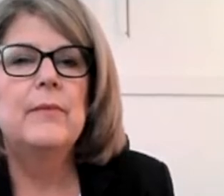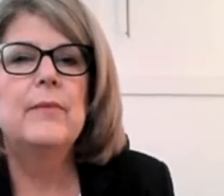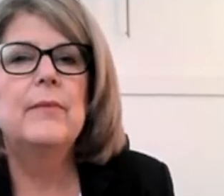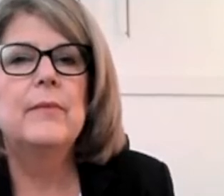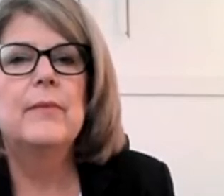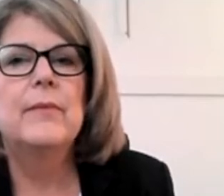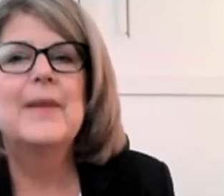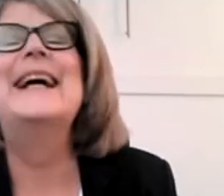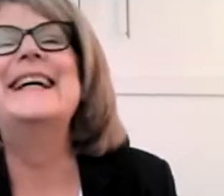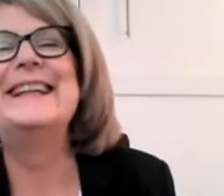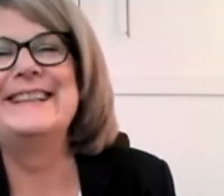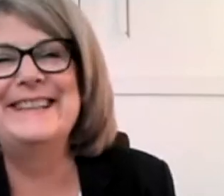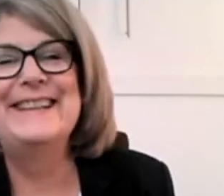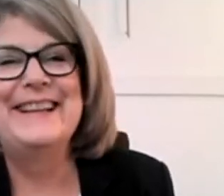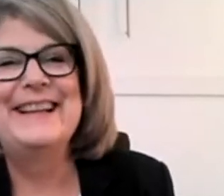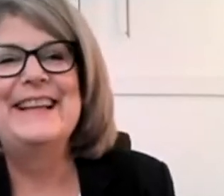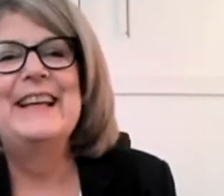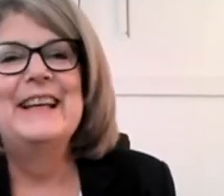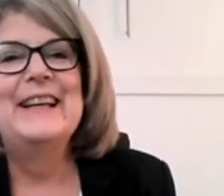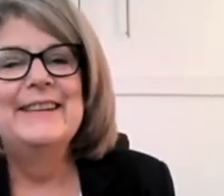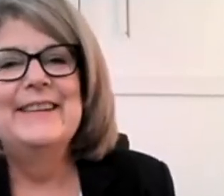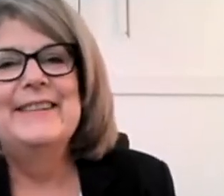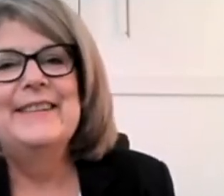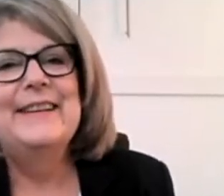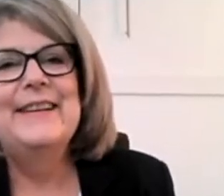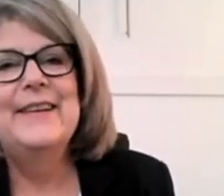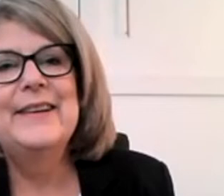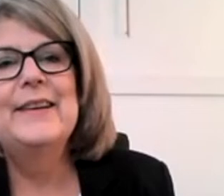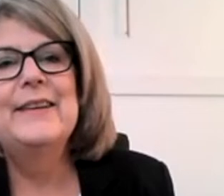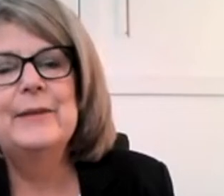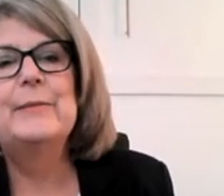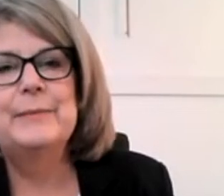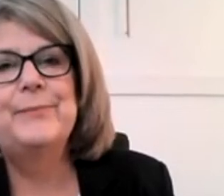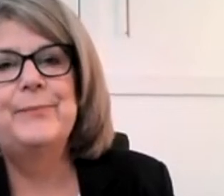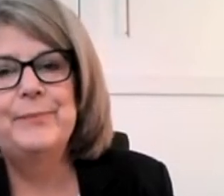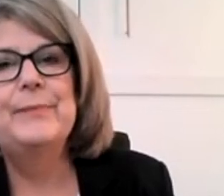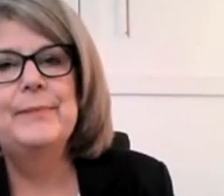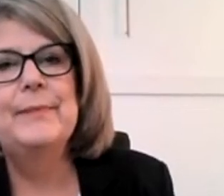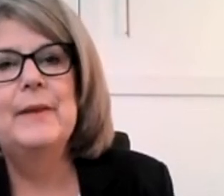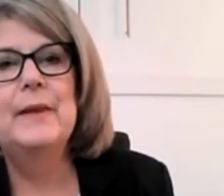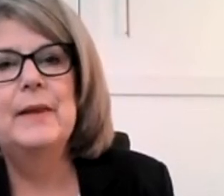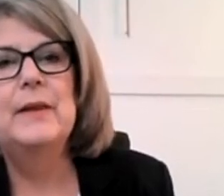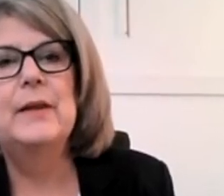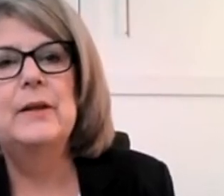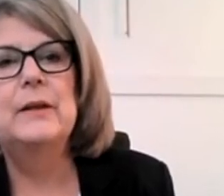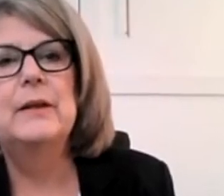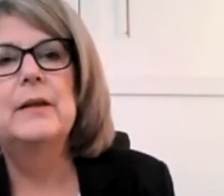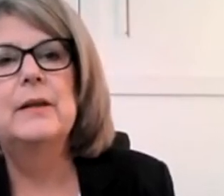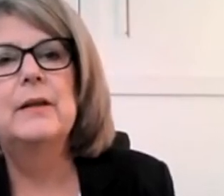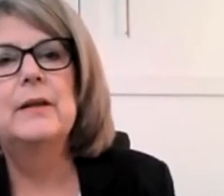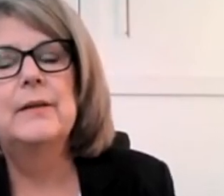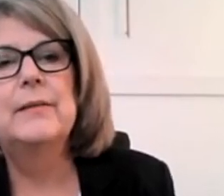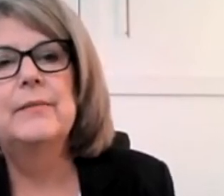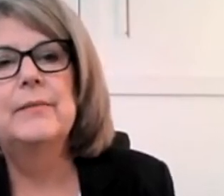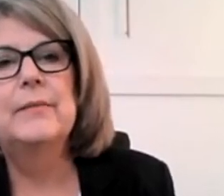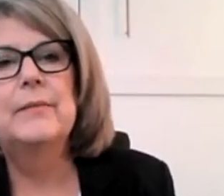but we don't tell people that, and there's really no housing. Or we say, well, here's a food benefit, but it's not actually enough to feed someone, and then it's